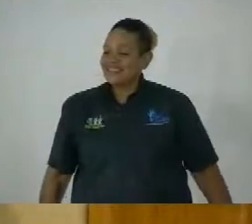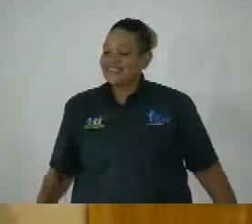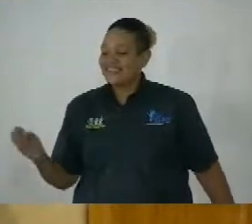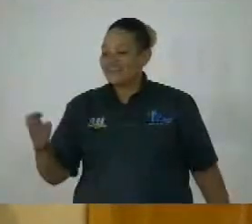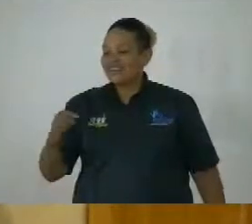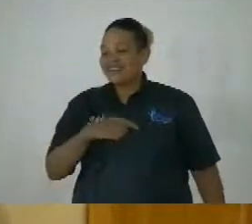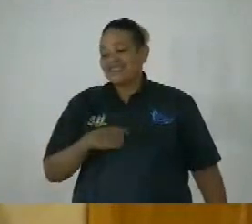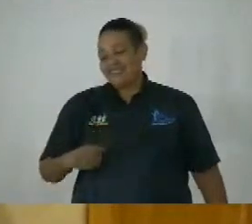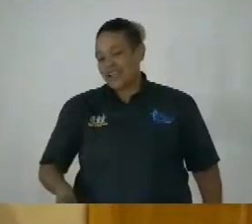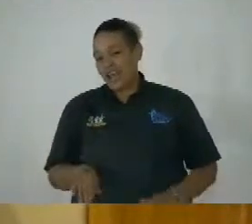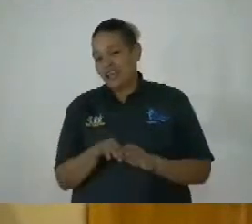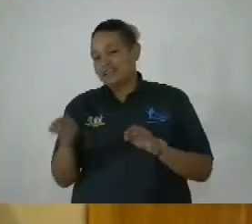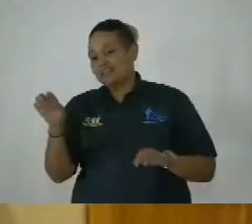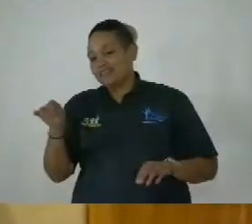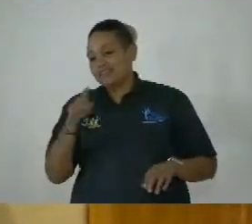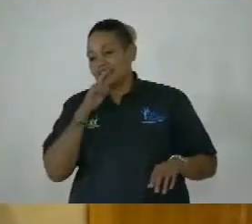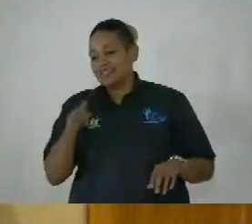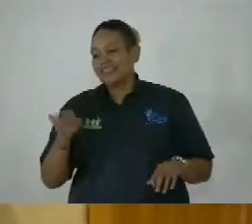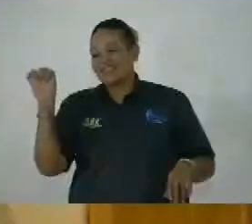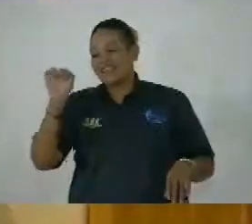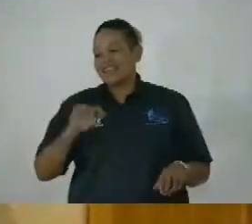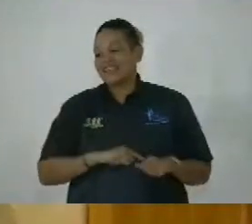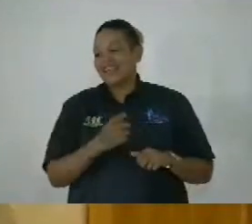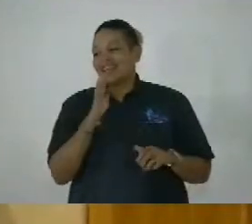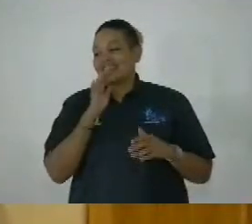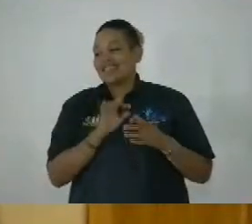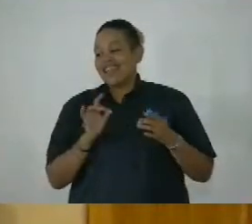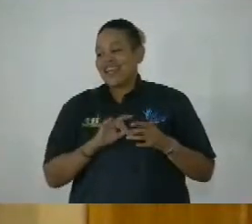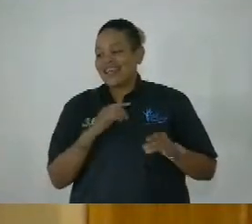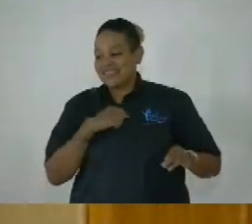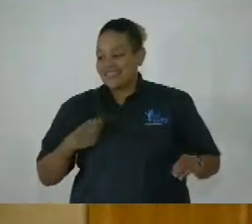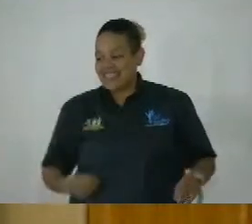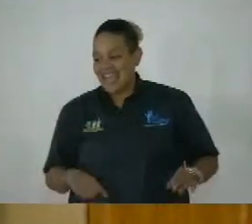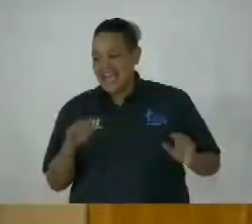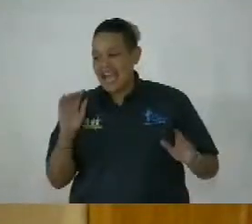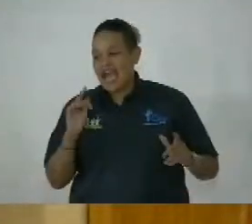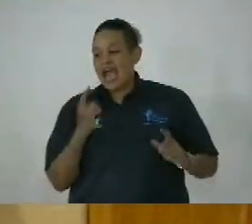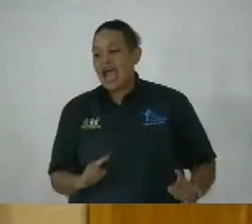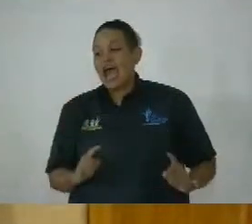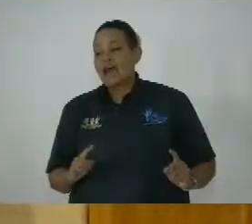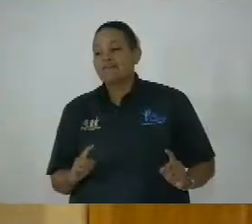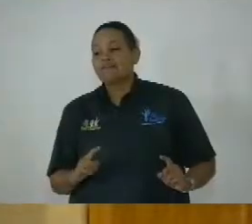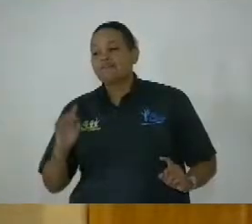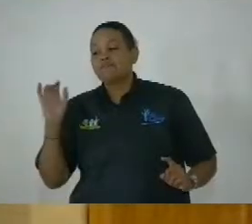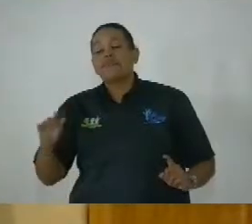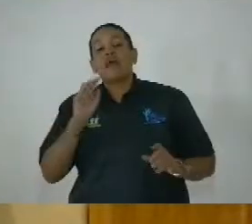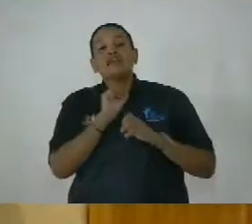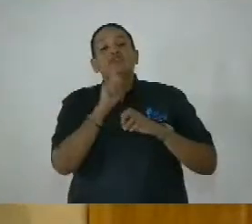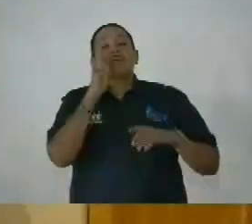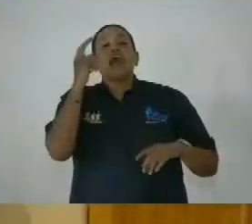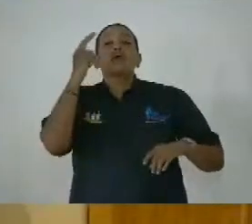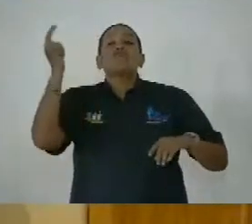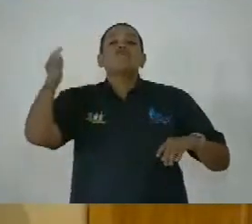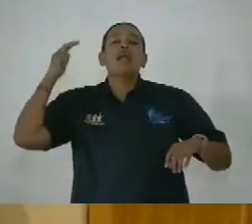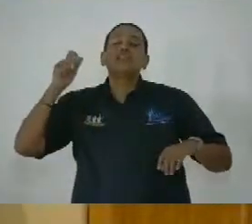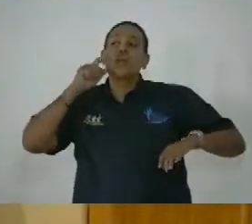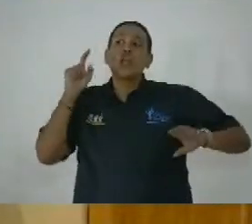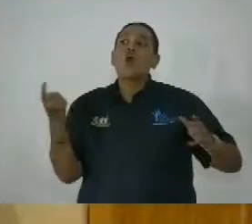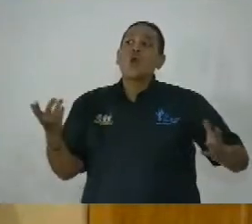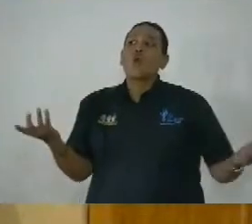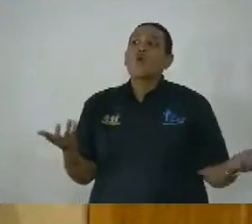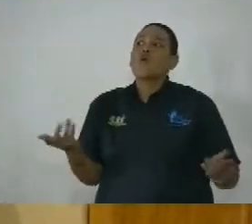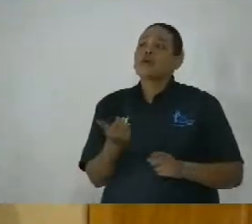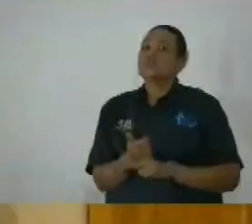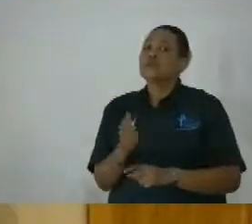vehicle was beginning to talk Chinese. But that was a reflection of not only what the police